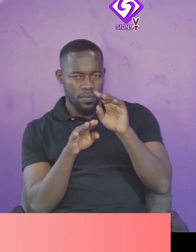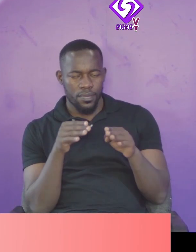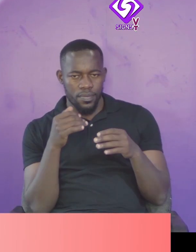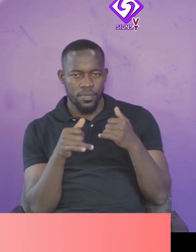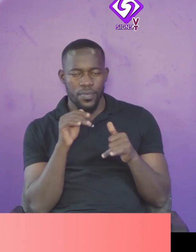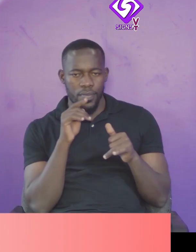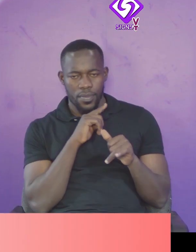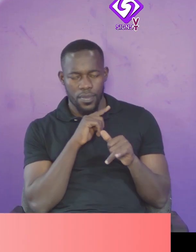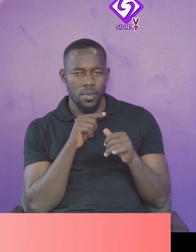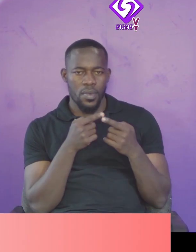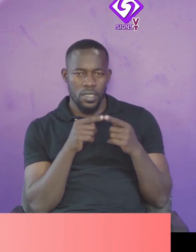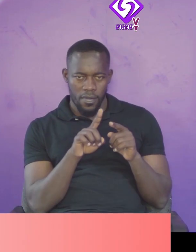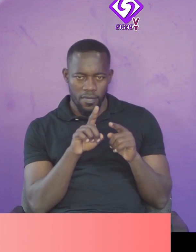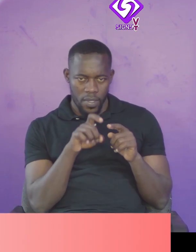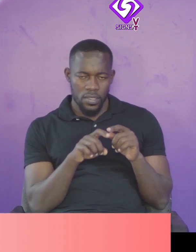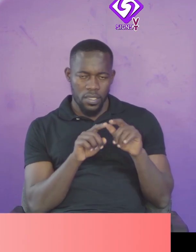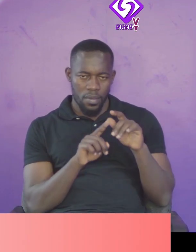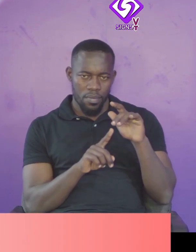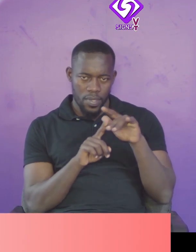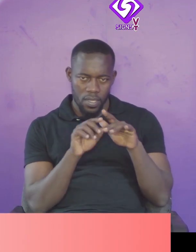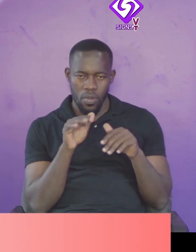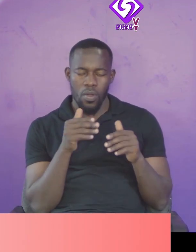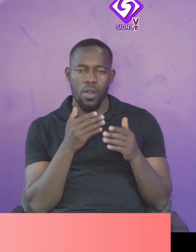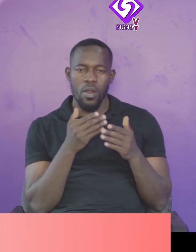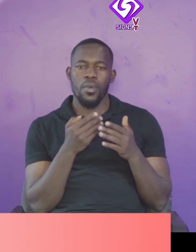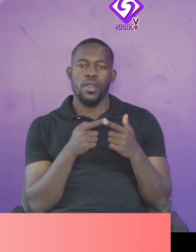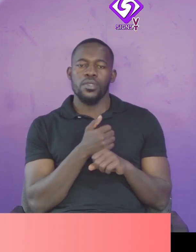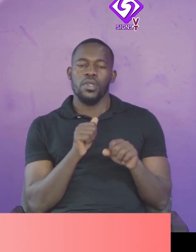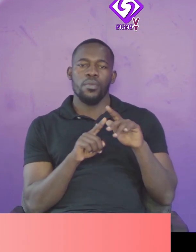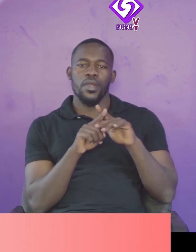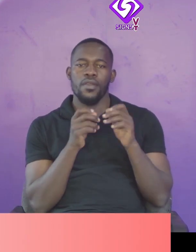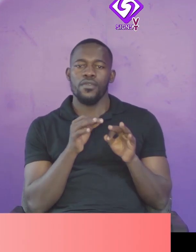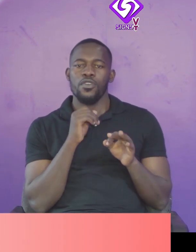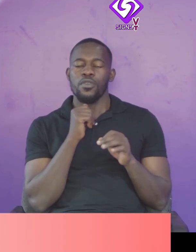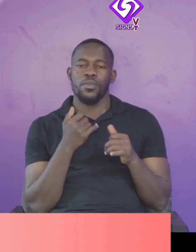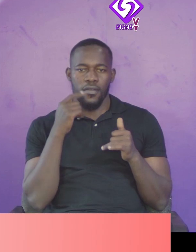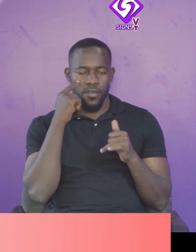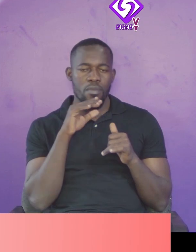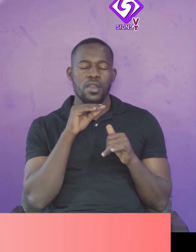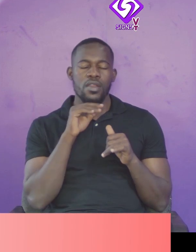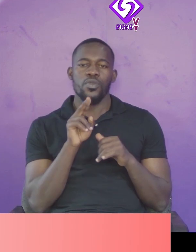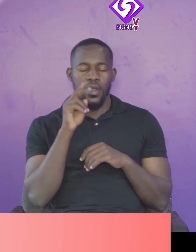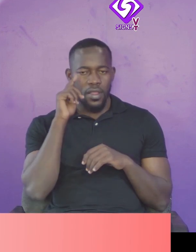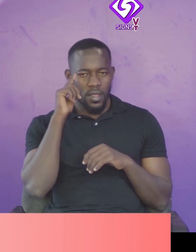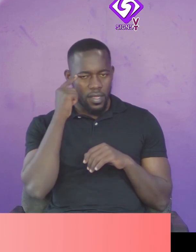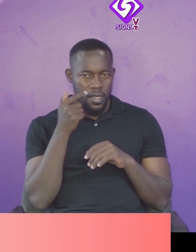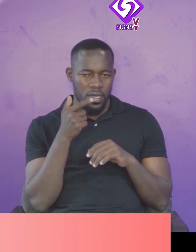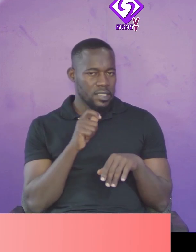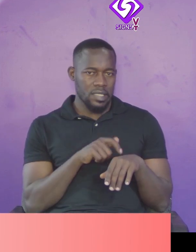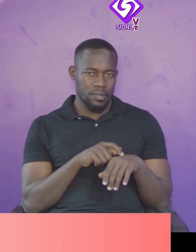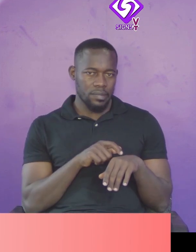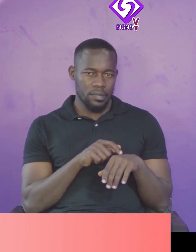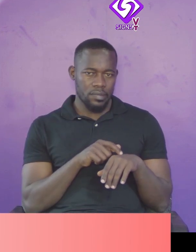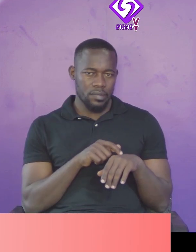at least to feature in those games. Yeah. And he cannot feature there if he's not playing for Manchester United. True. So I think it is high time Kobe